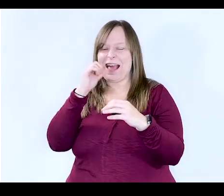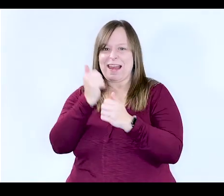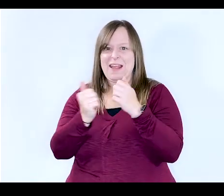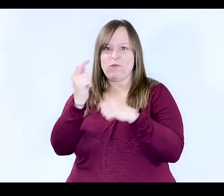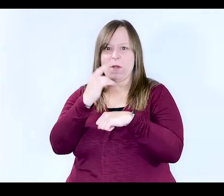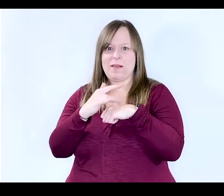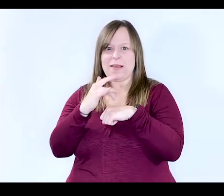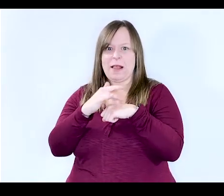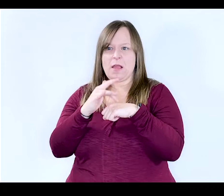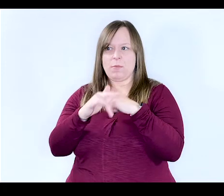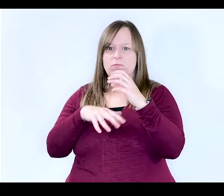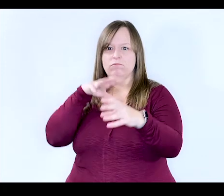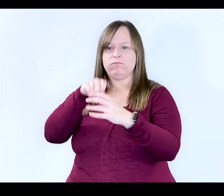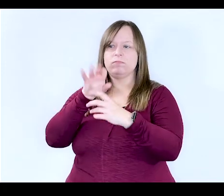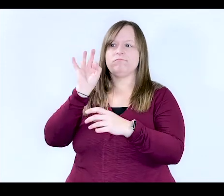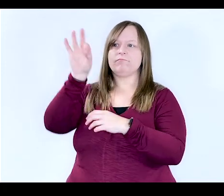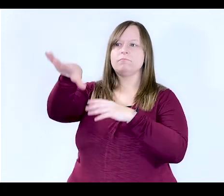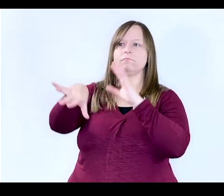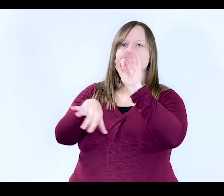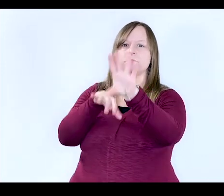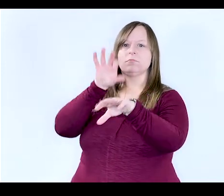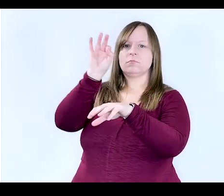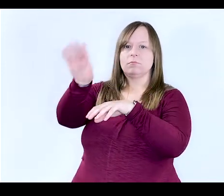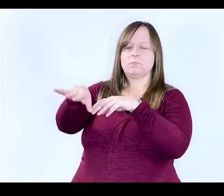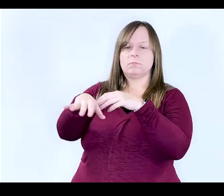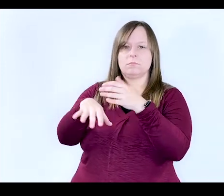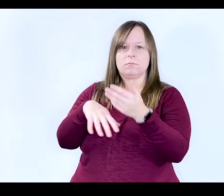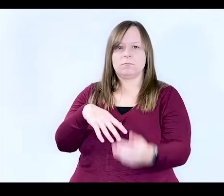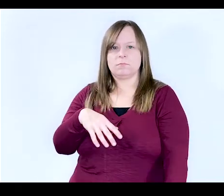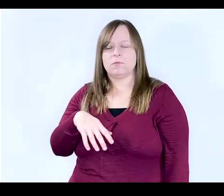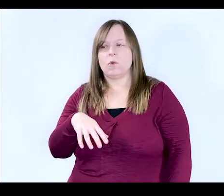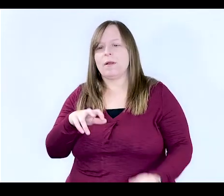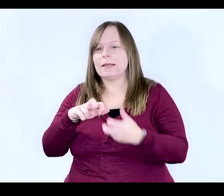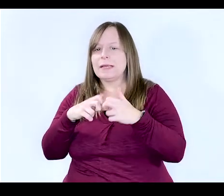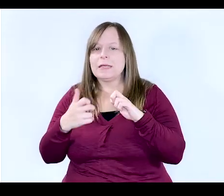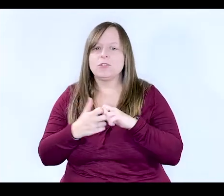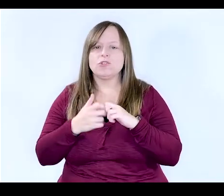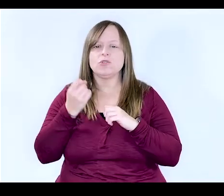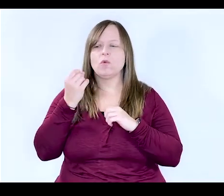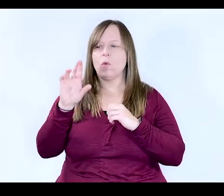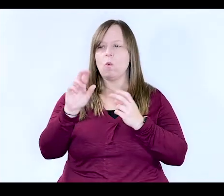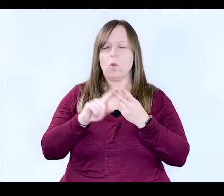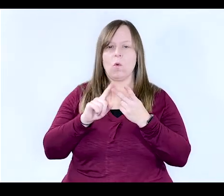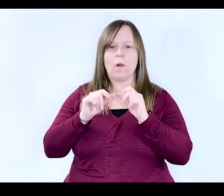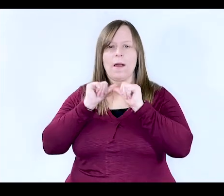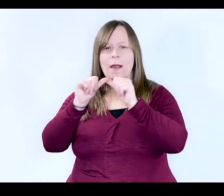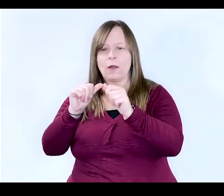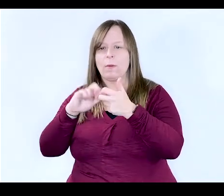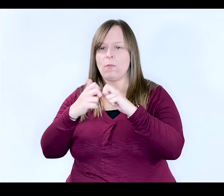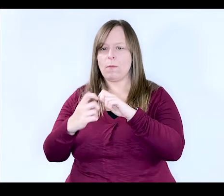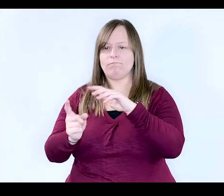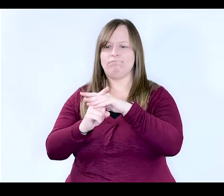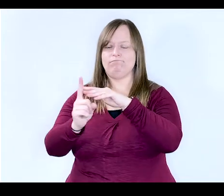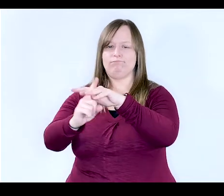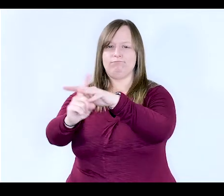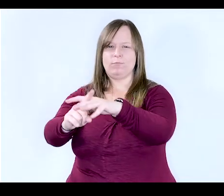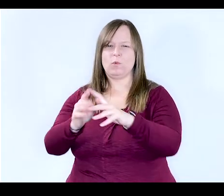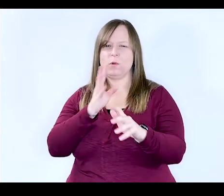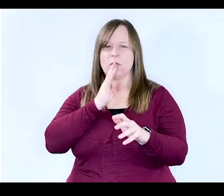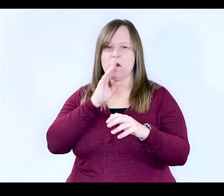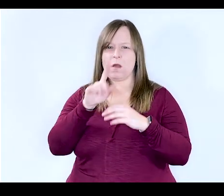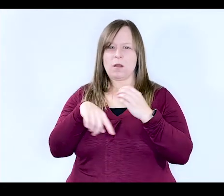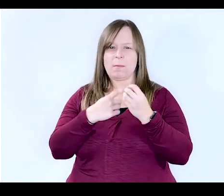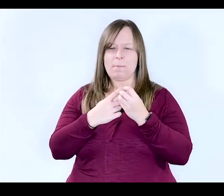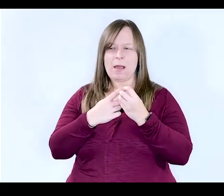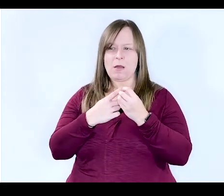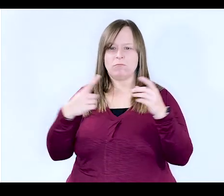is available to give their voice to, whether it's an issue or ongoing issues. And, we